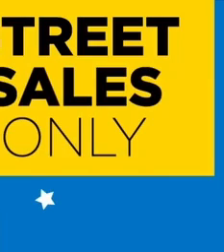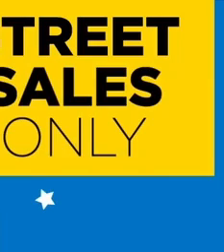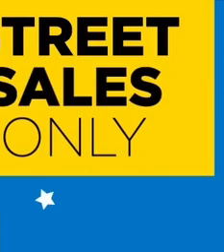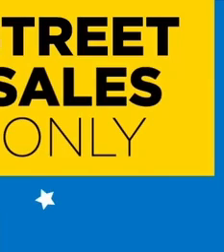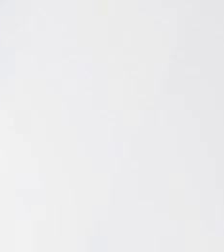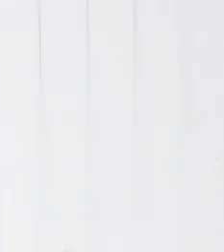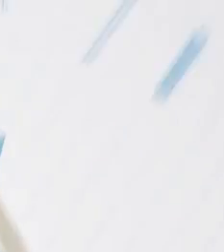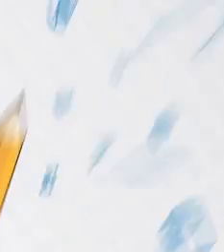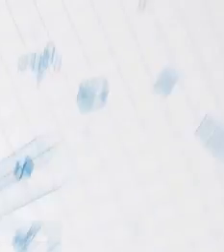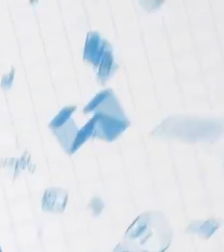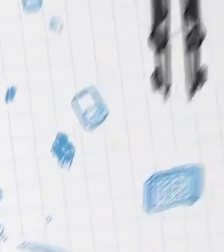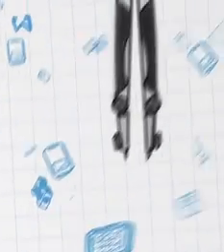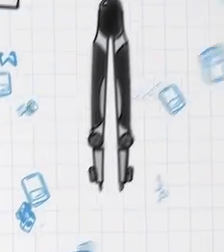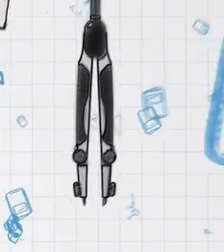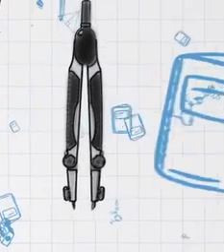and Zoshi.